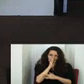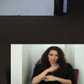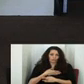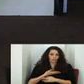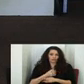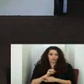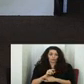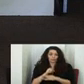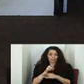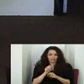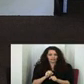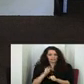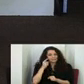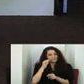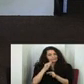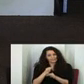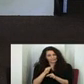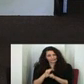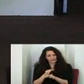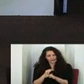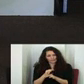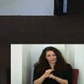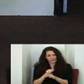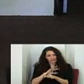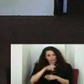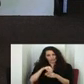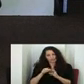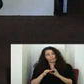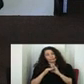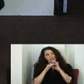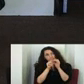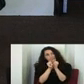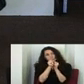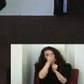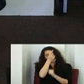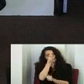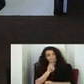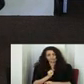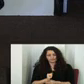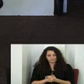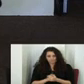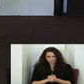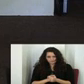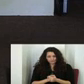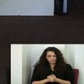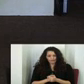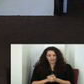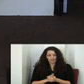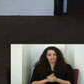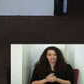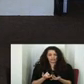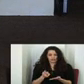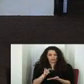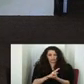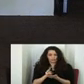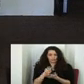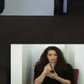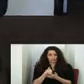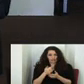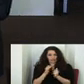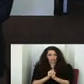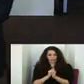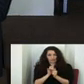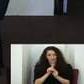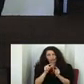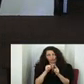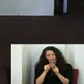be faithful in our relationship with you. And now, Holy One, I pray that you would take the words that